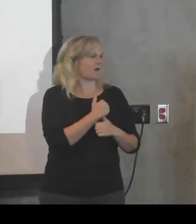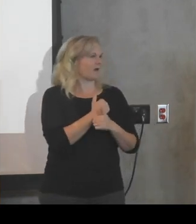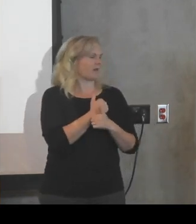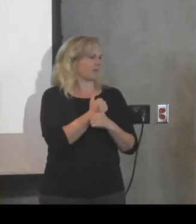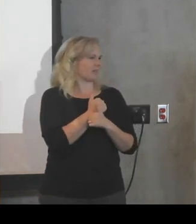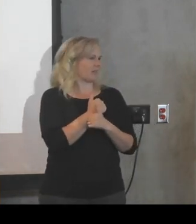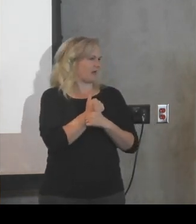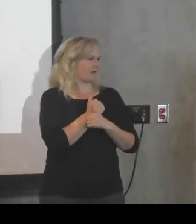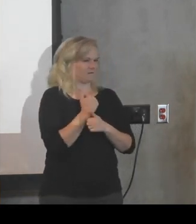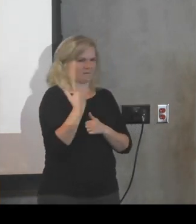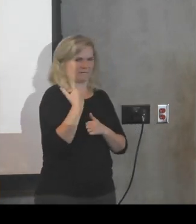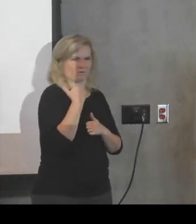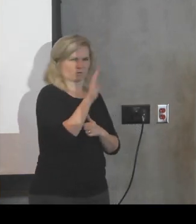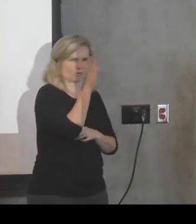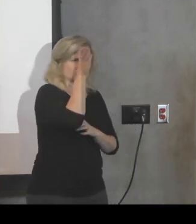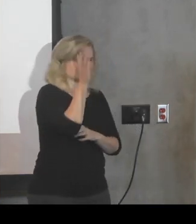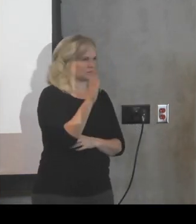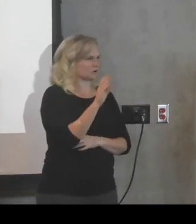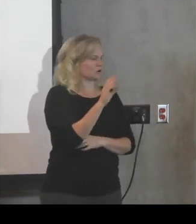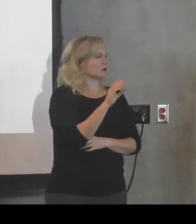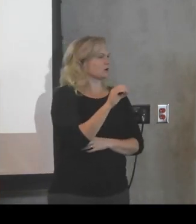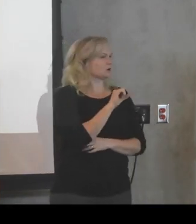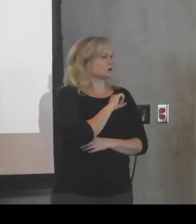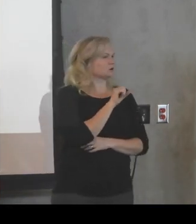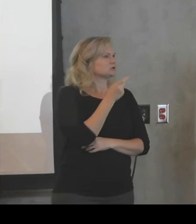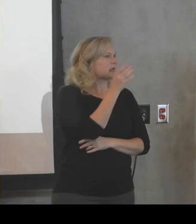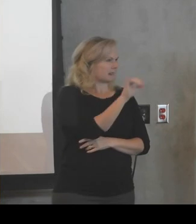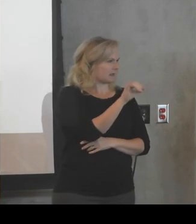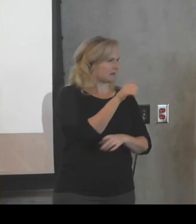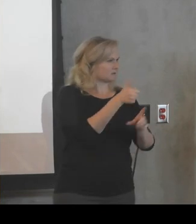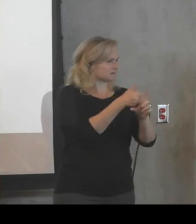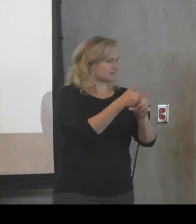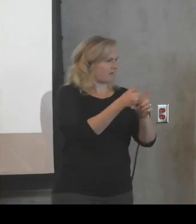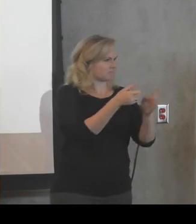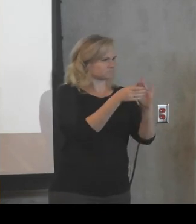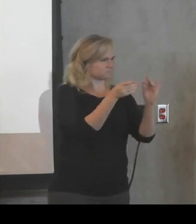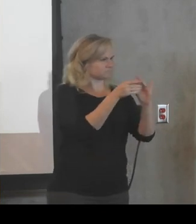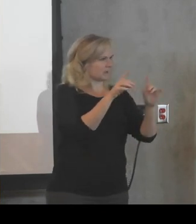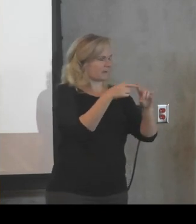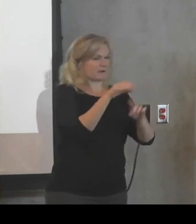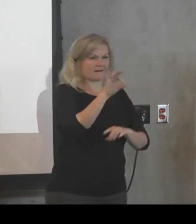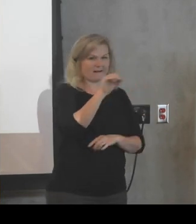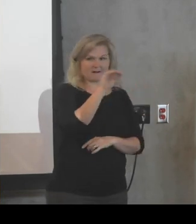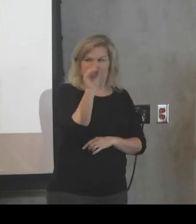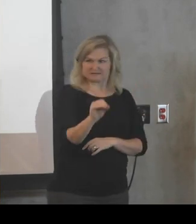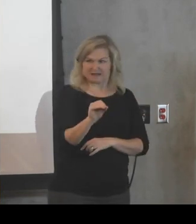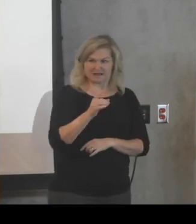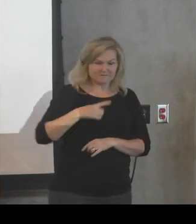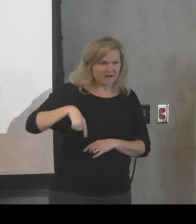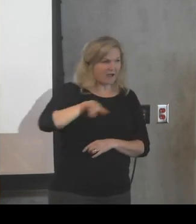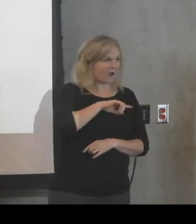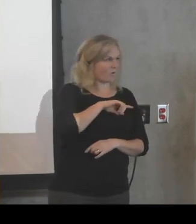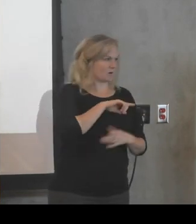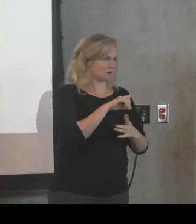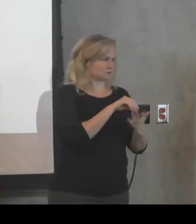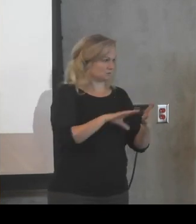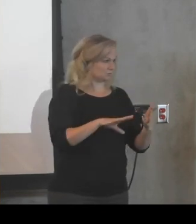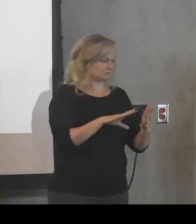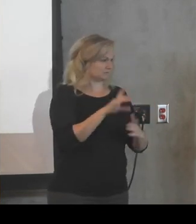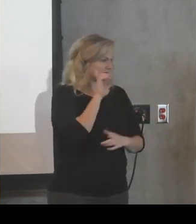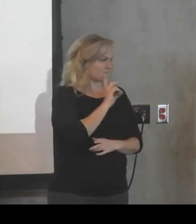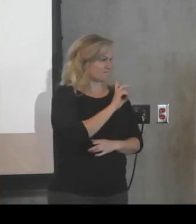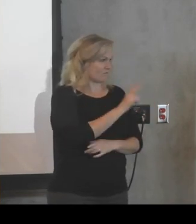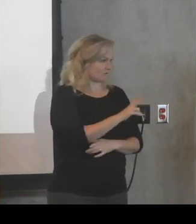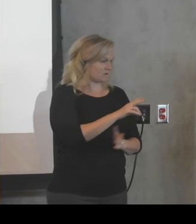earlier presenter, Shelley Williams, had said about how 90% of our deaf and hard of hearing students